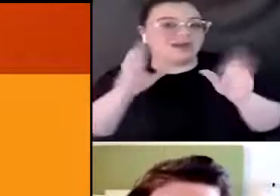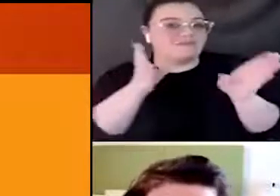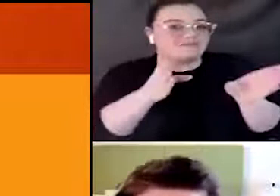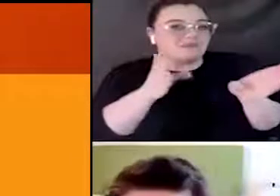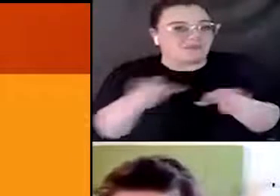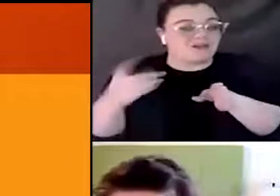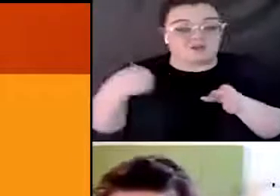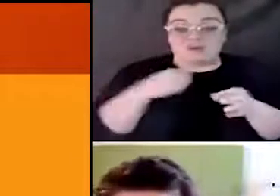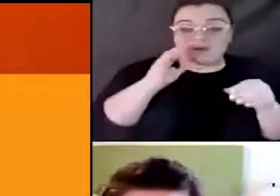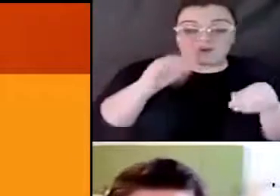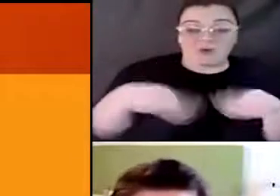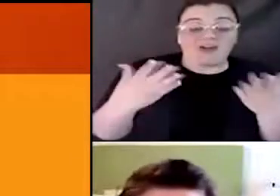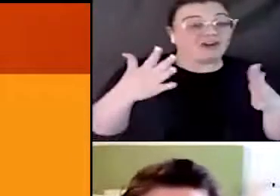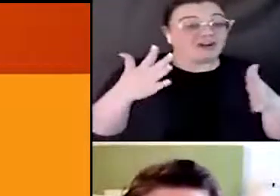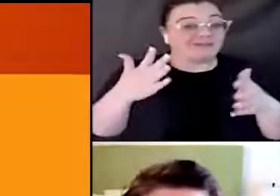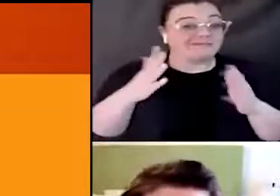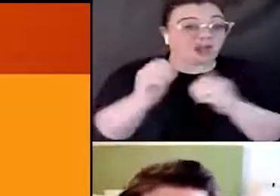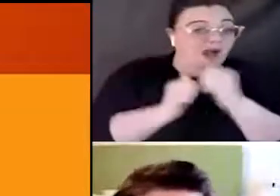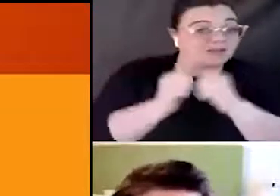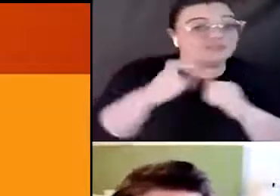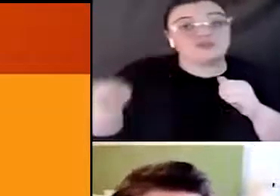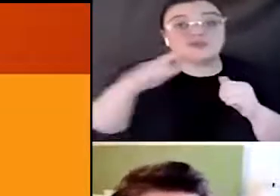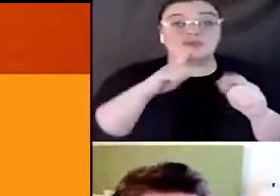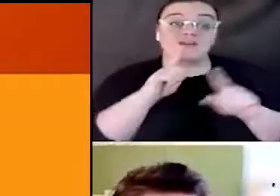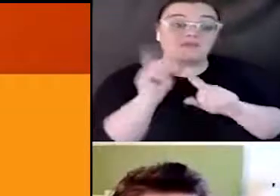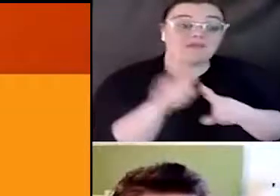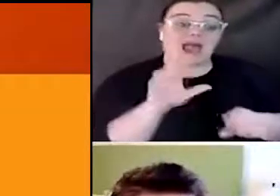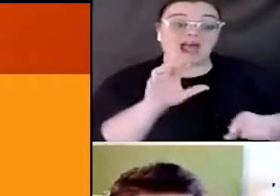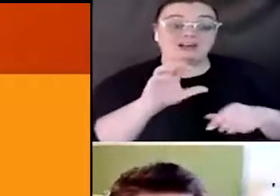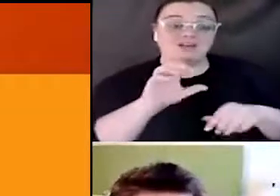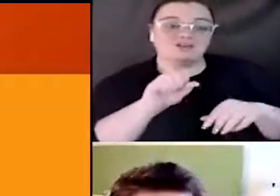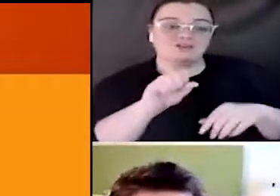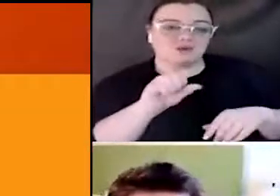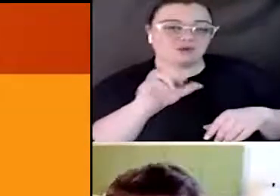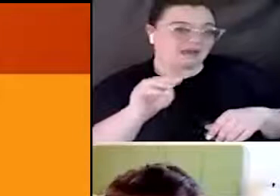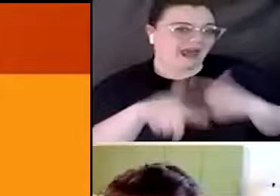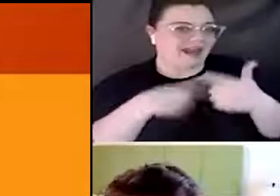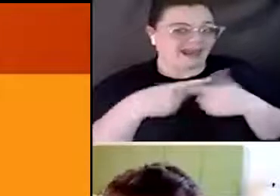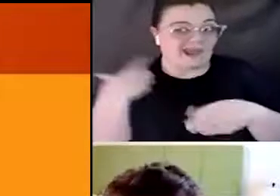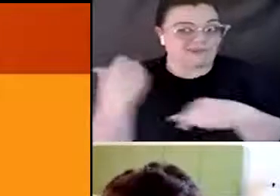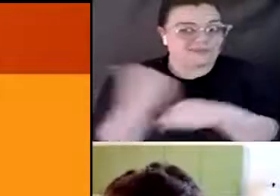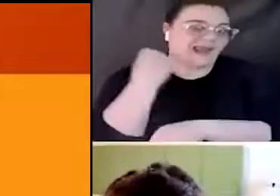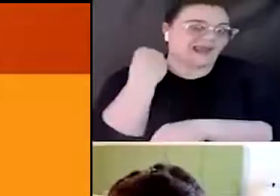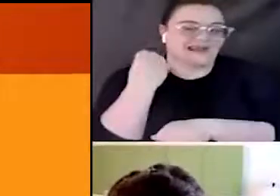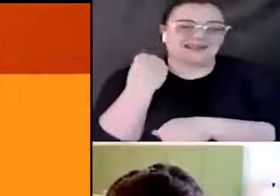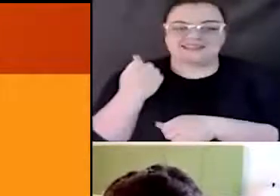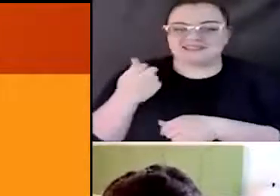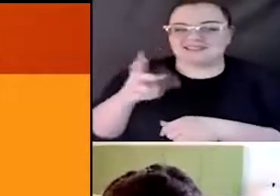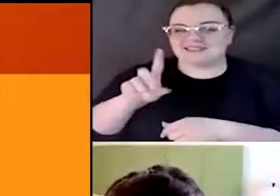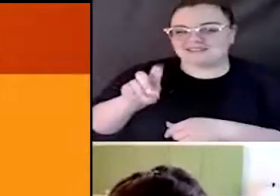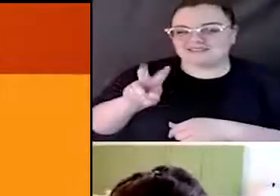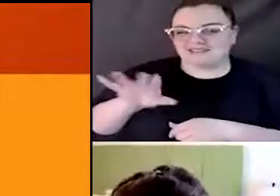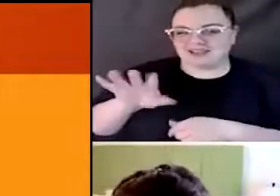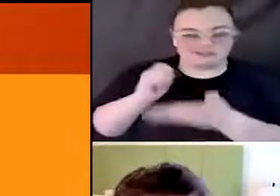could, on social media, reply to it and get sent a home hardening device. We were also very interested to see in